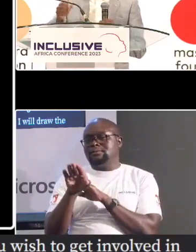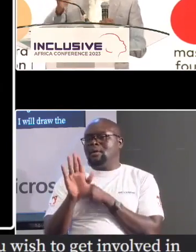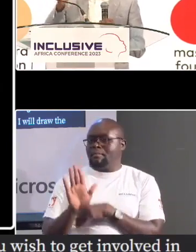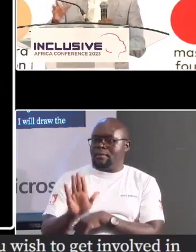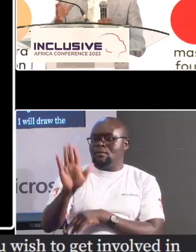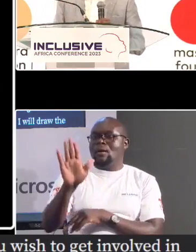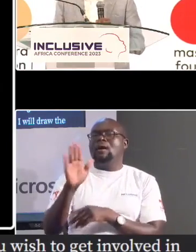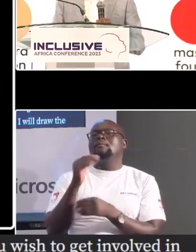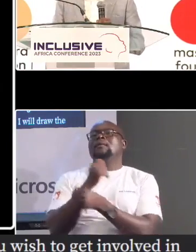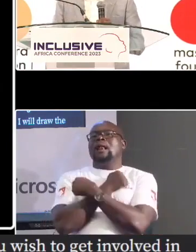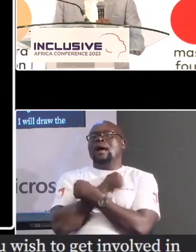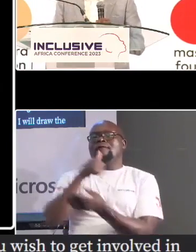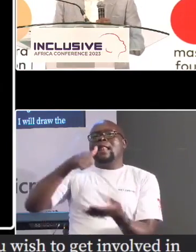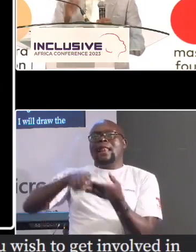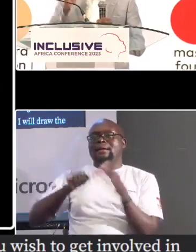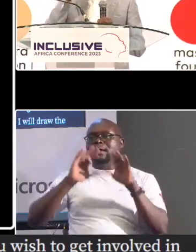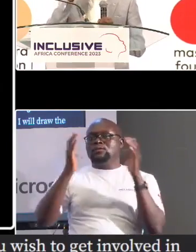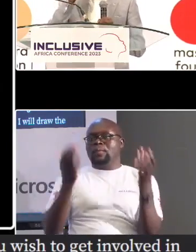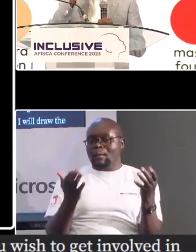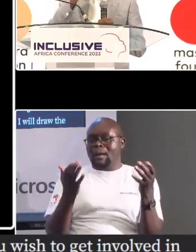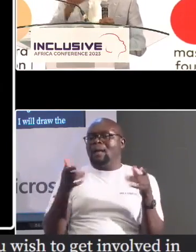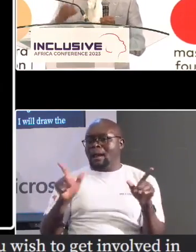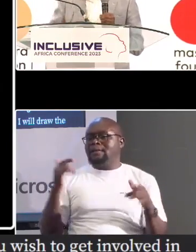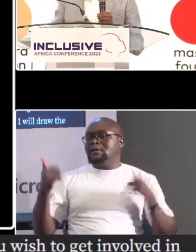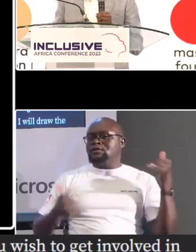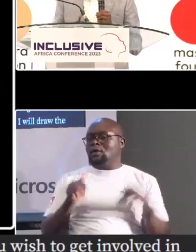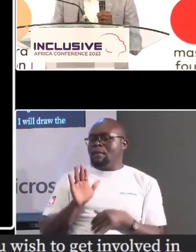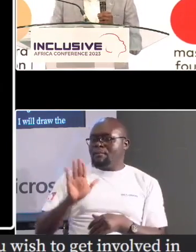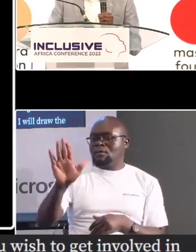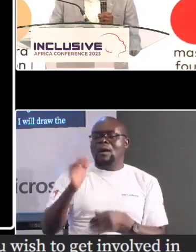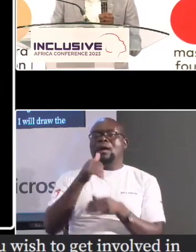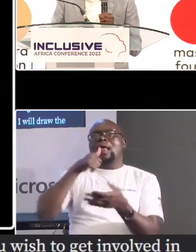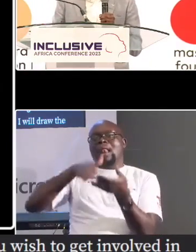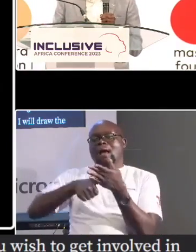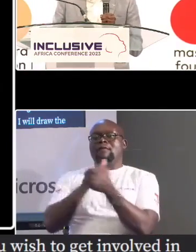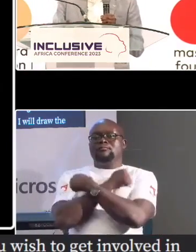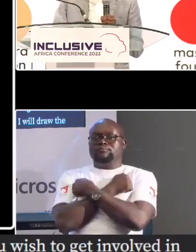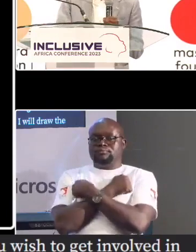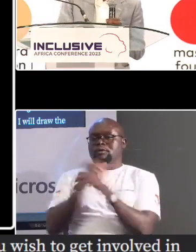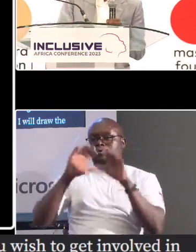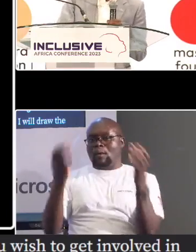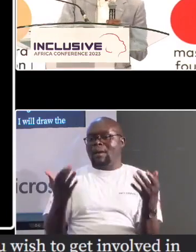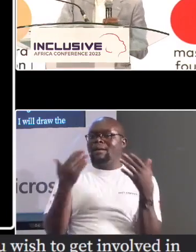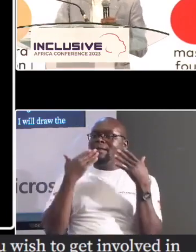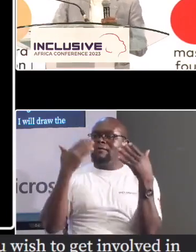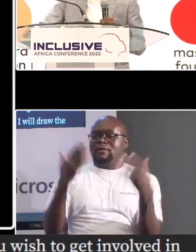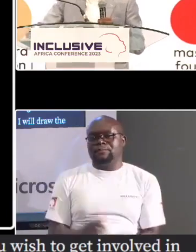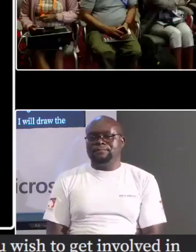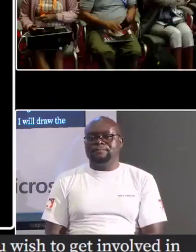your love letter to the world. Let joy be your love letter to the world. Thank you.